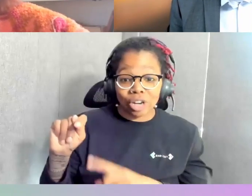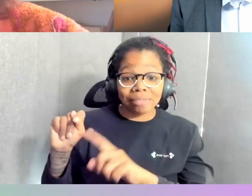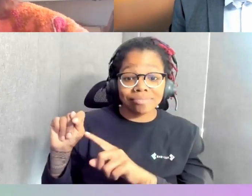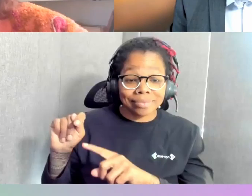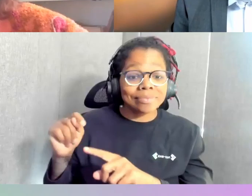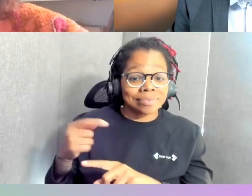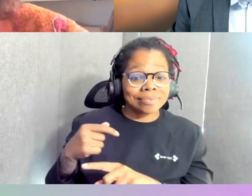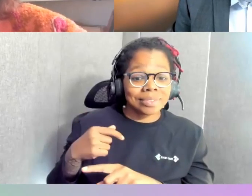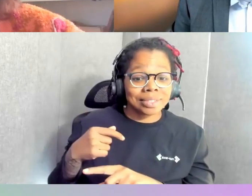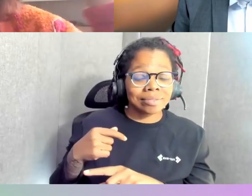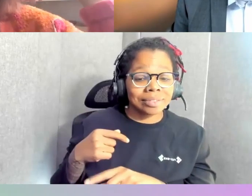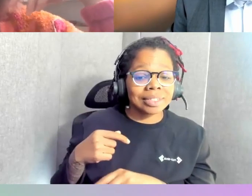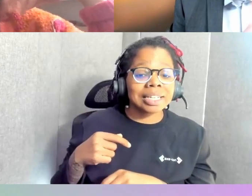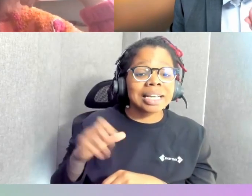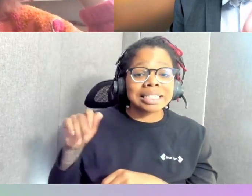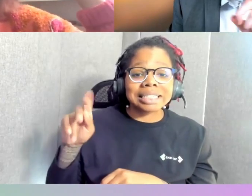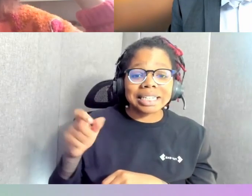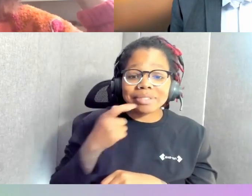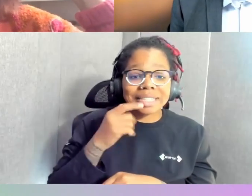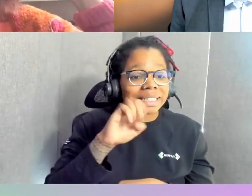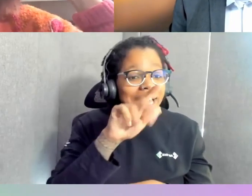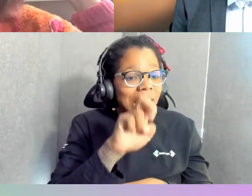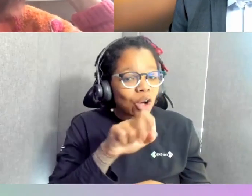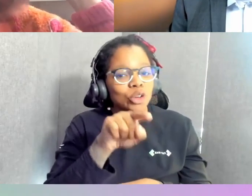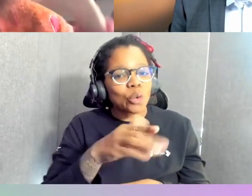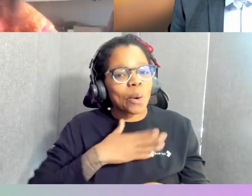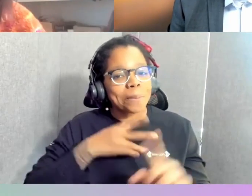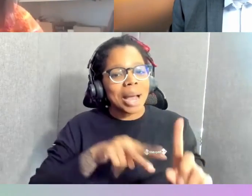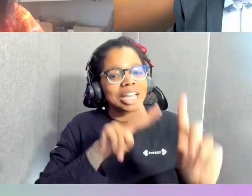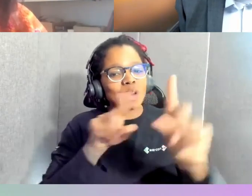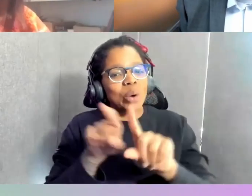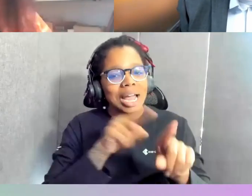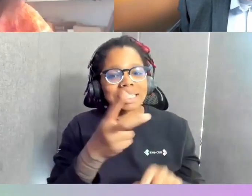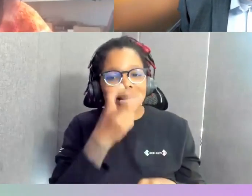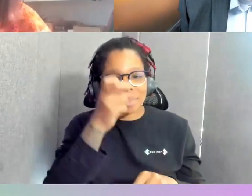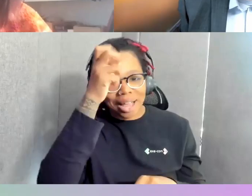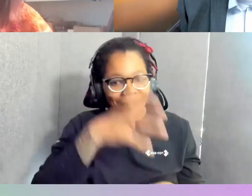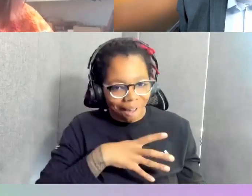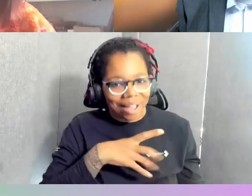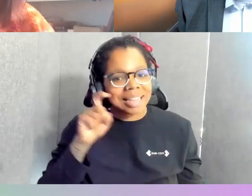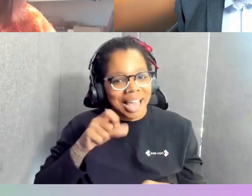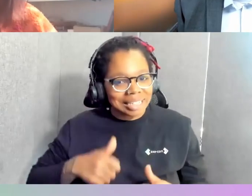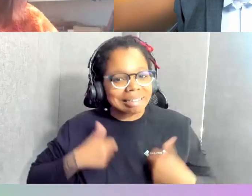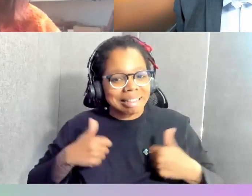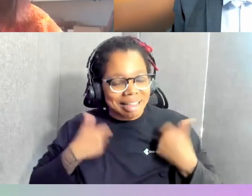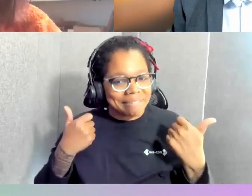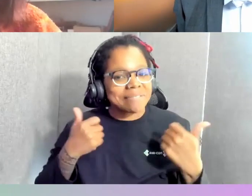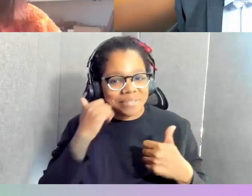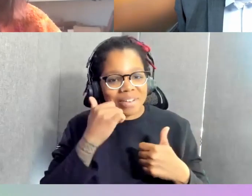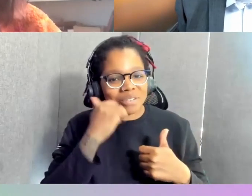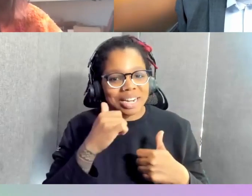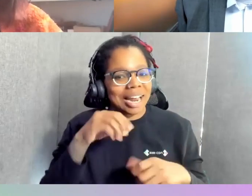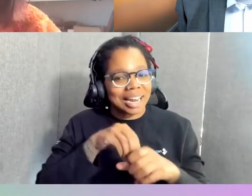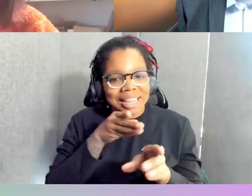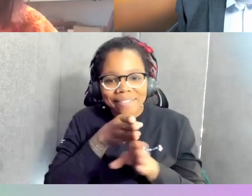will get a copy of this. Steve says, Elle, you remain my hero as a blind guy who's had to live life been in the